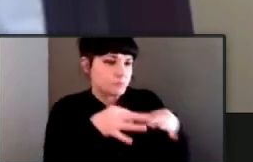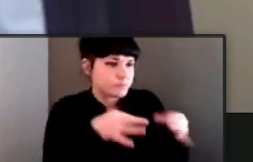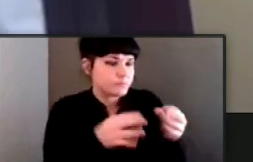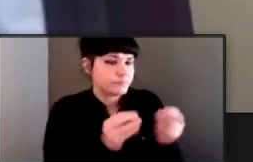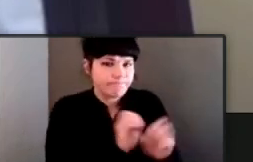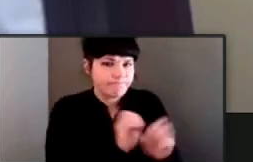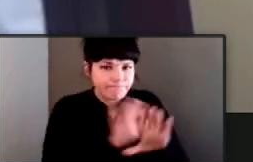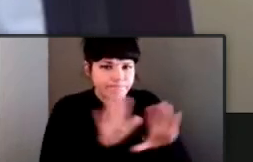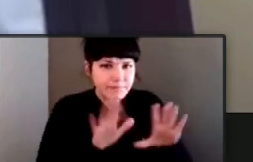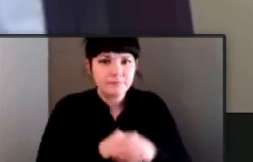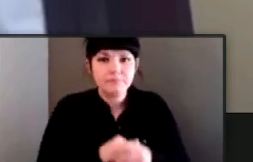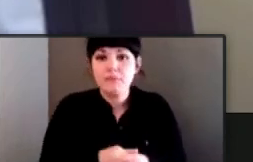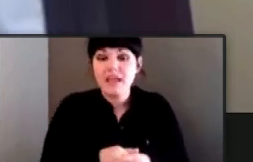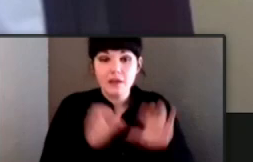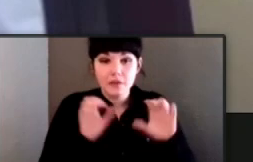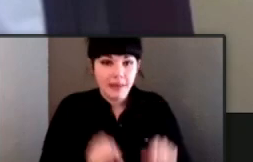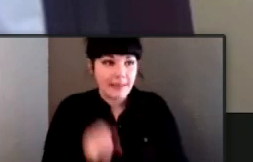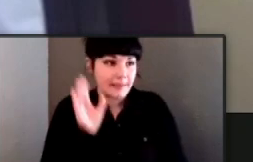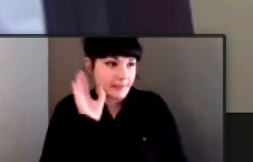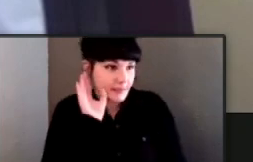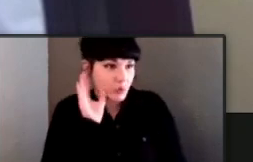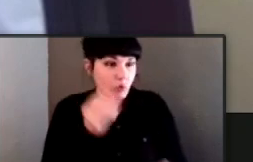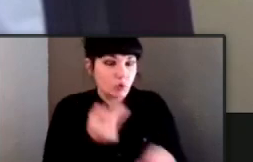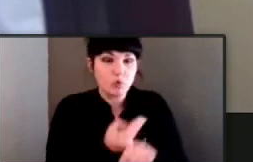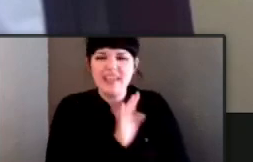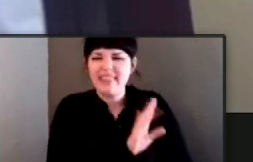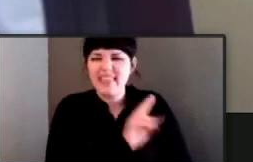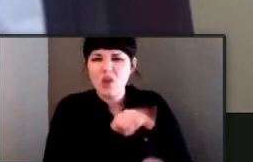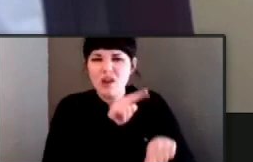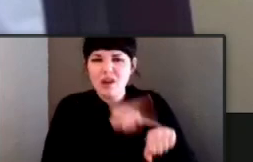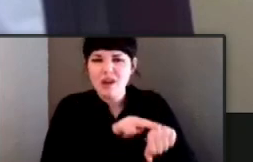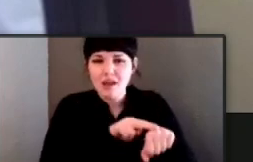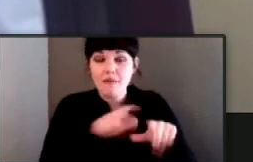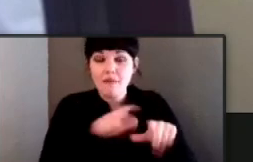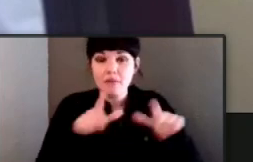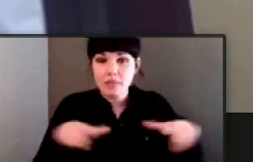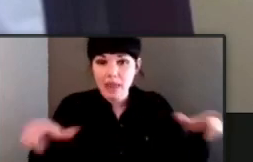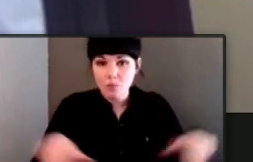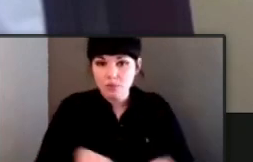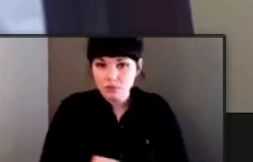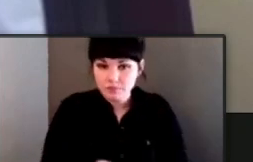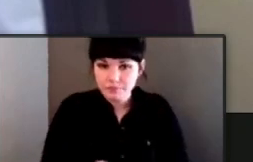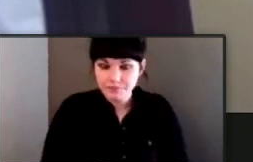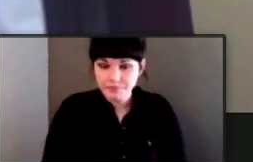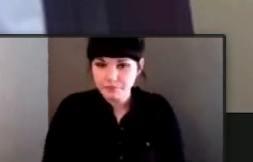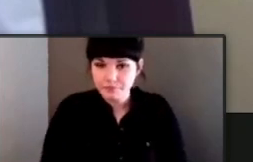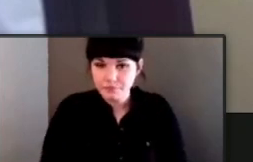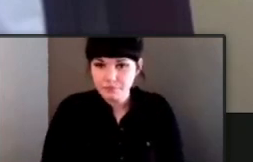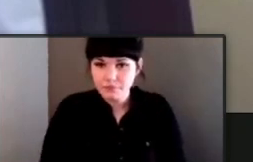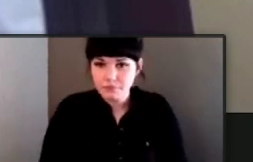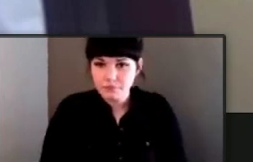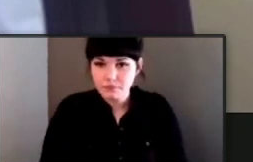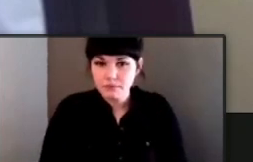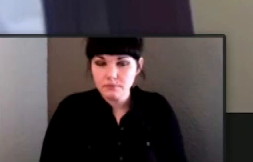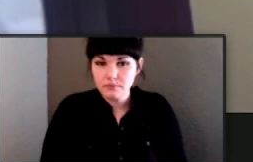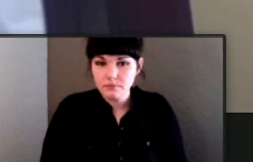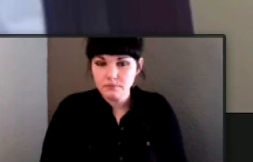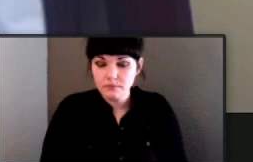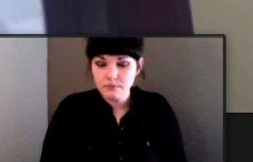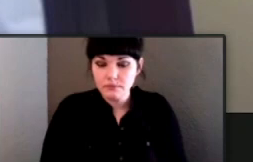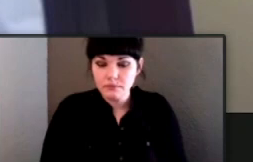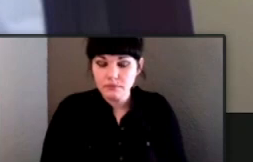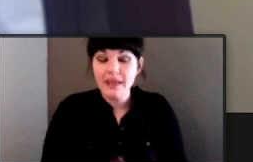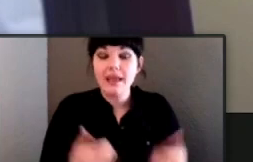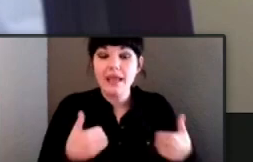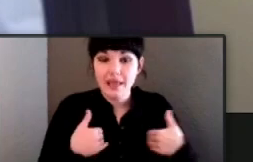their native languages. We also have staff who are bilingual, who are at